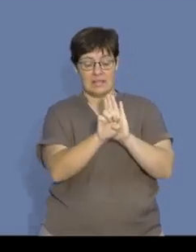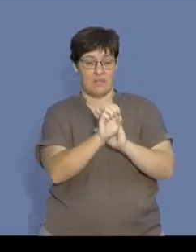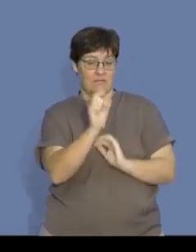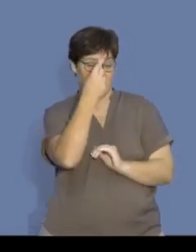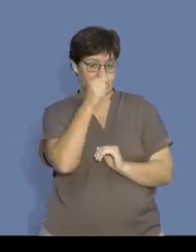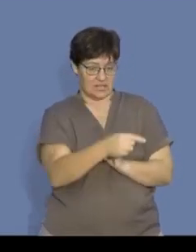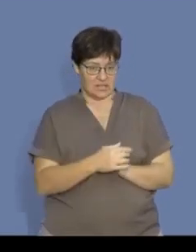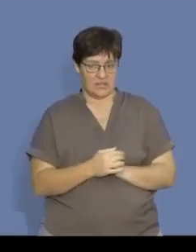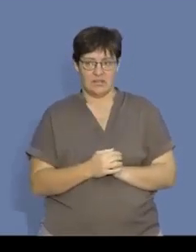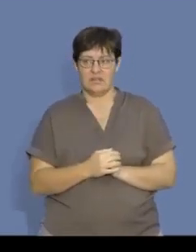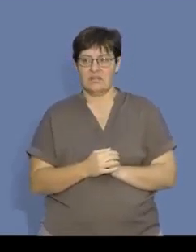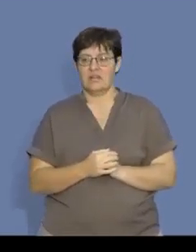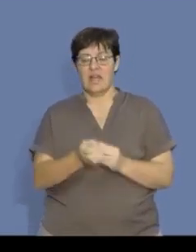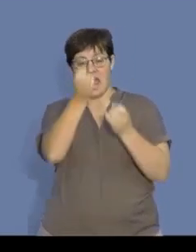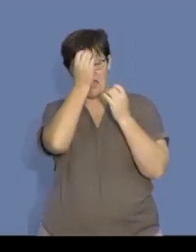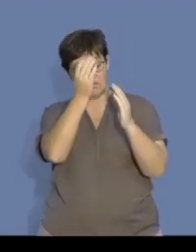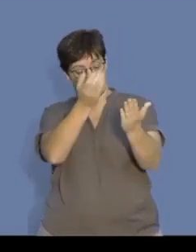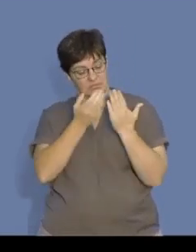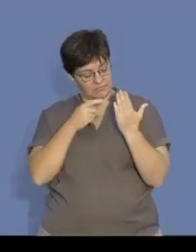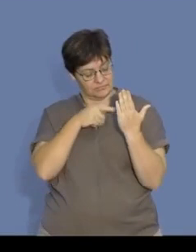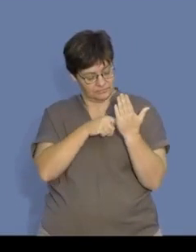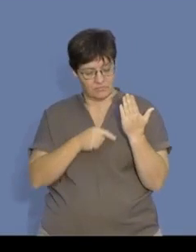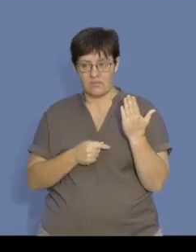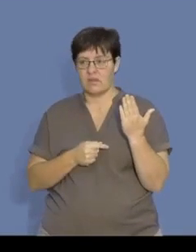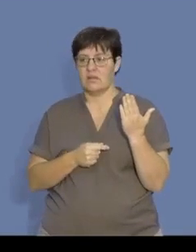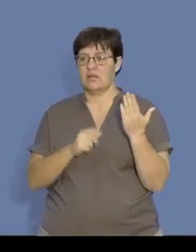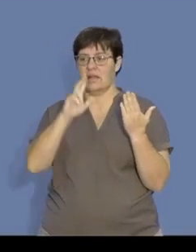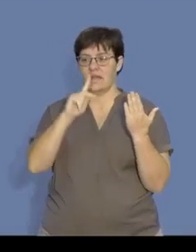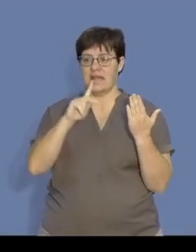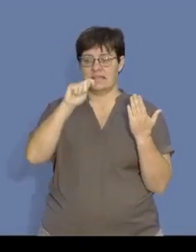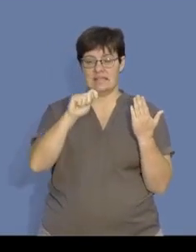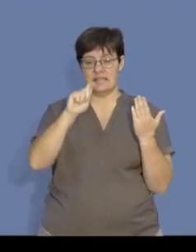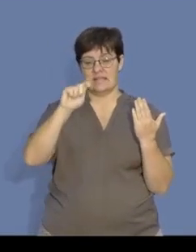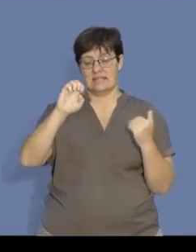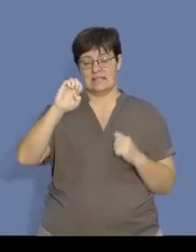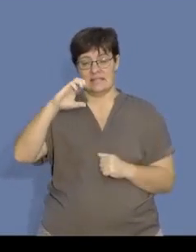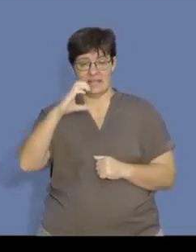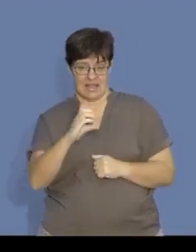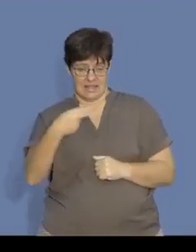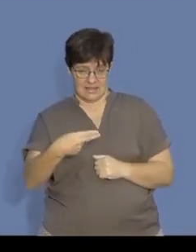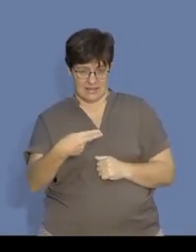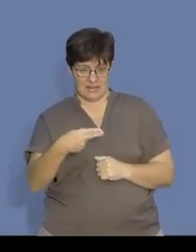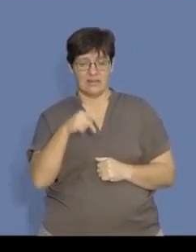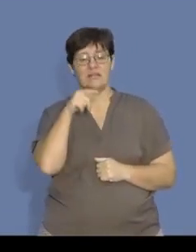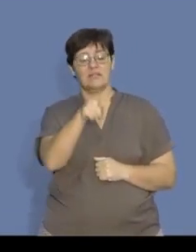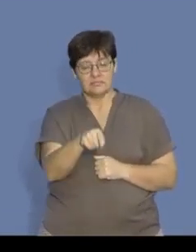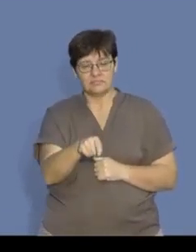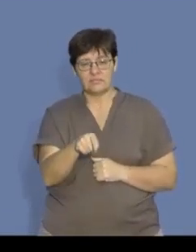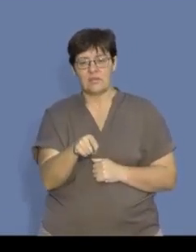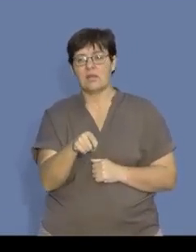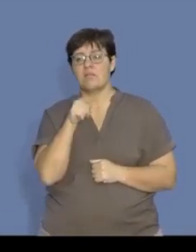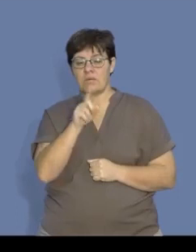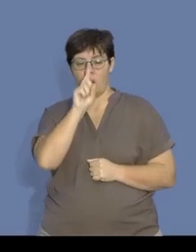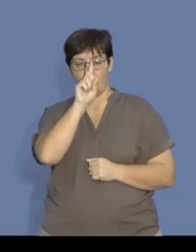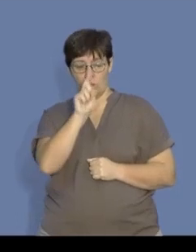first example, we are given information, right? It's given from KT Tech. And we are asked